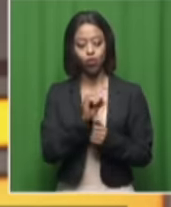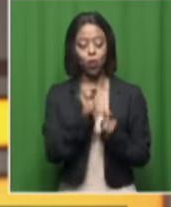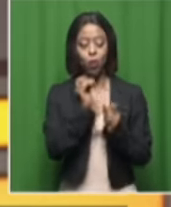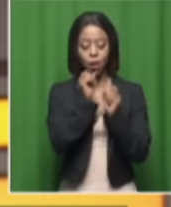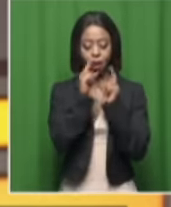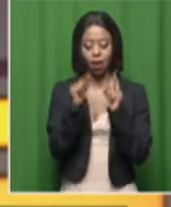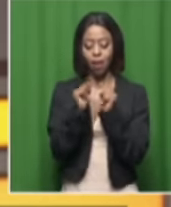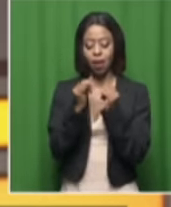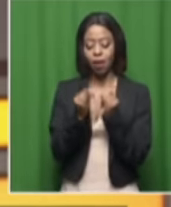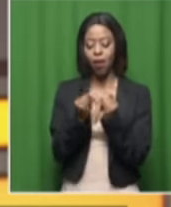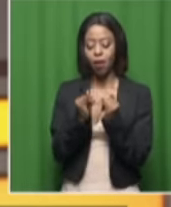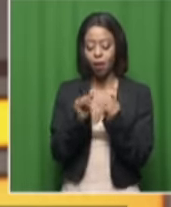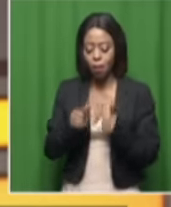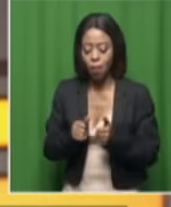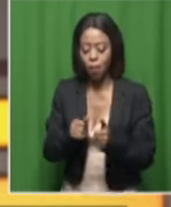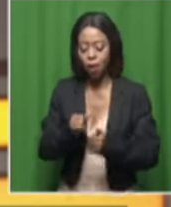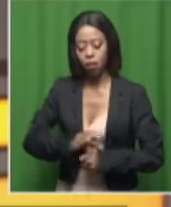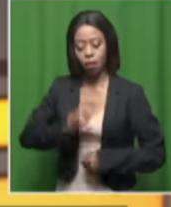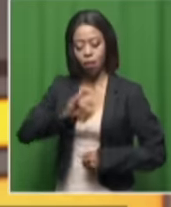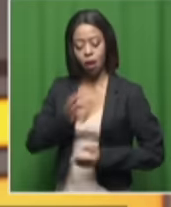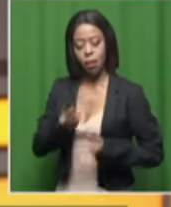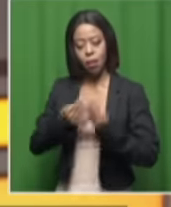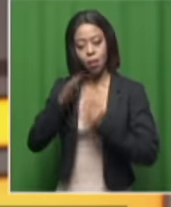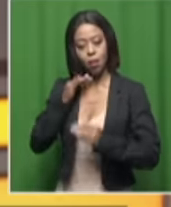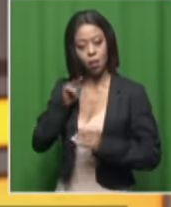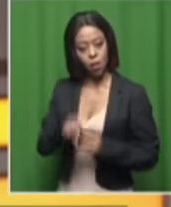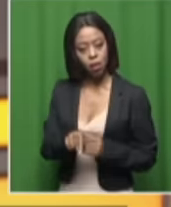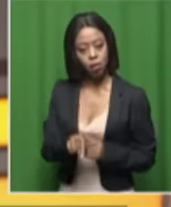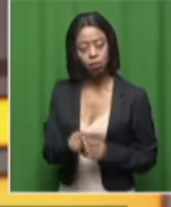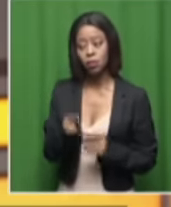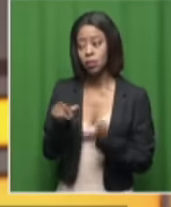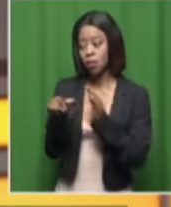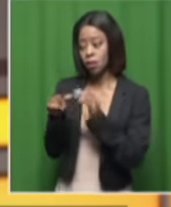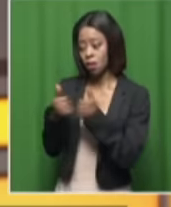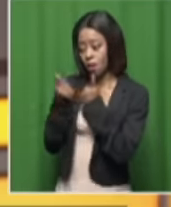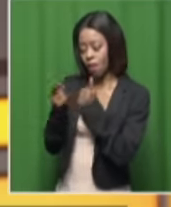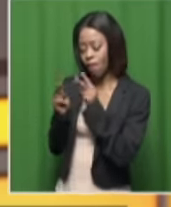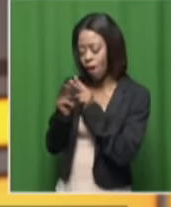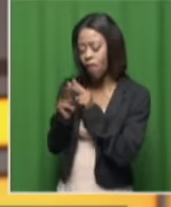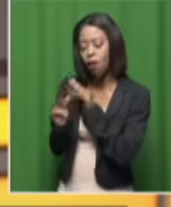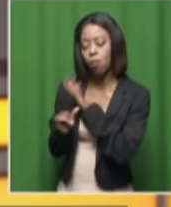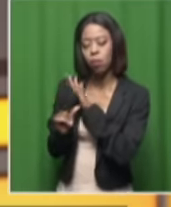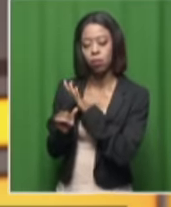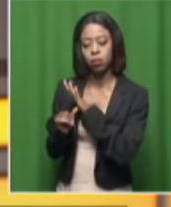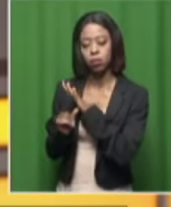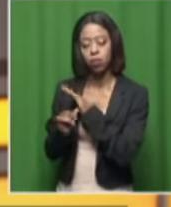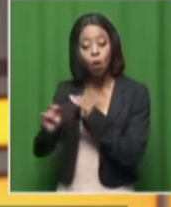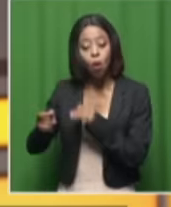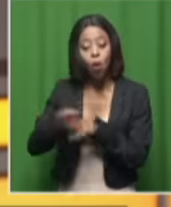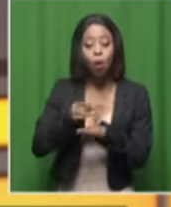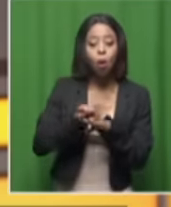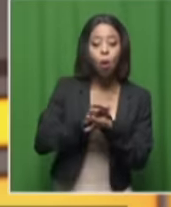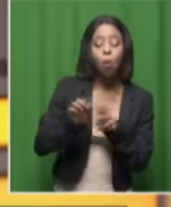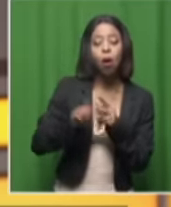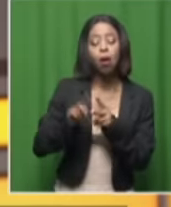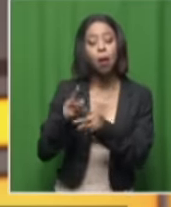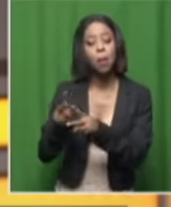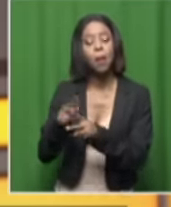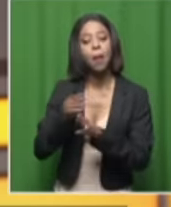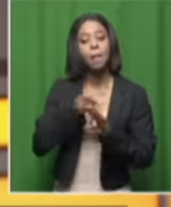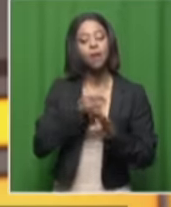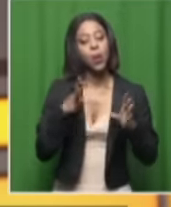the chance to redeem ourselves. We knew how important the game was. And I think all the plans and preparation that we